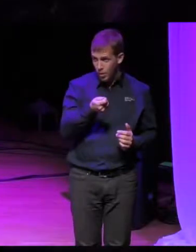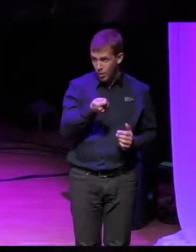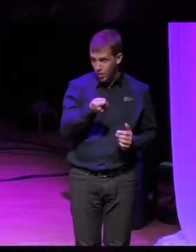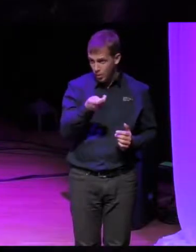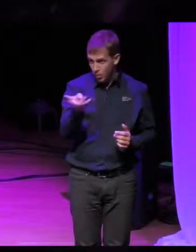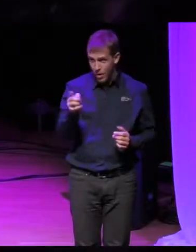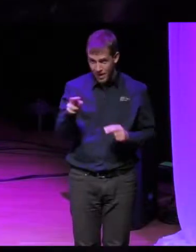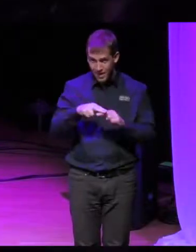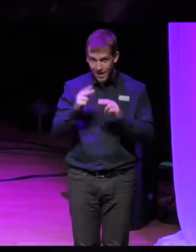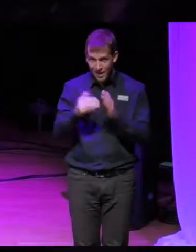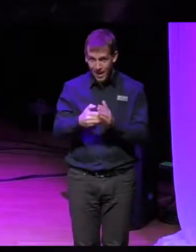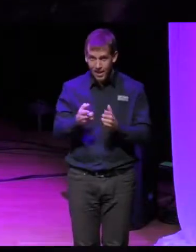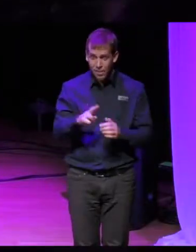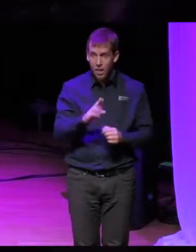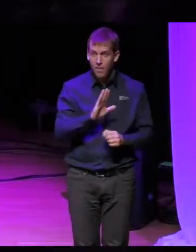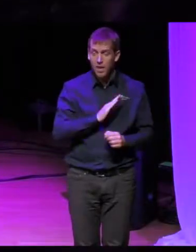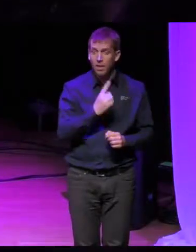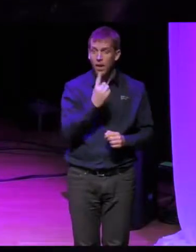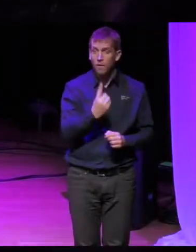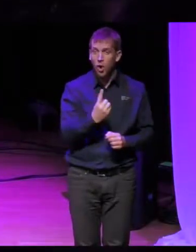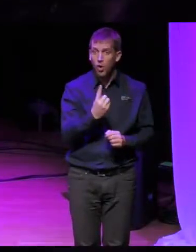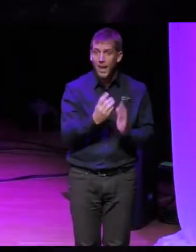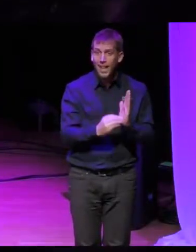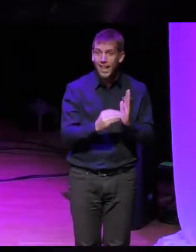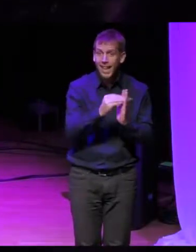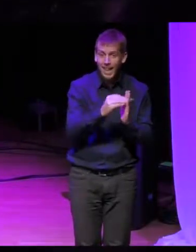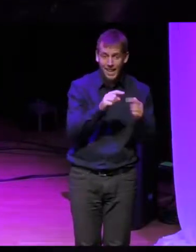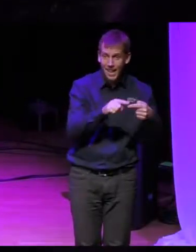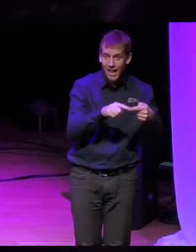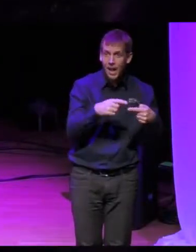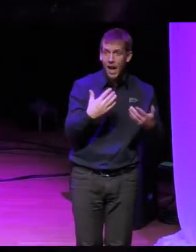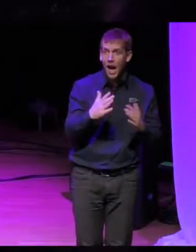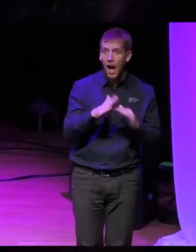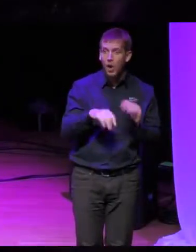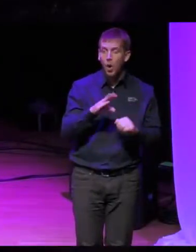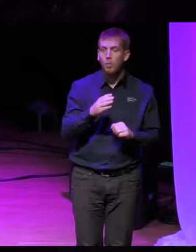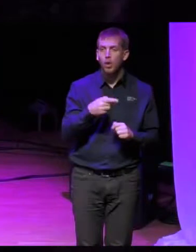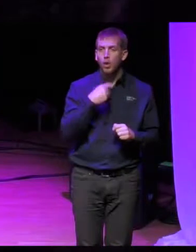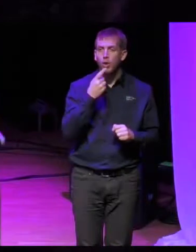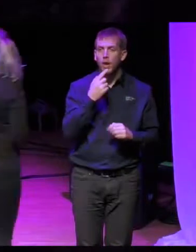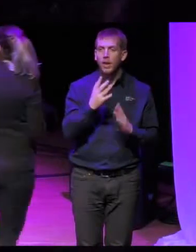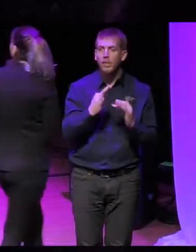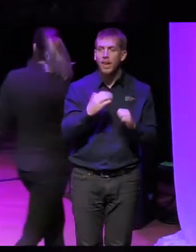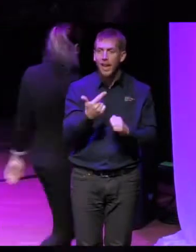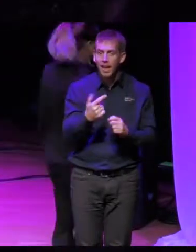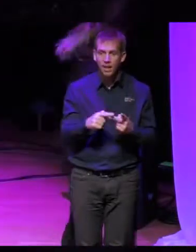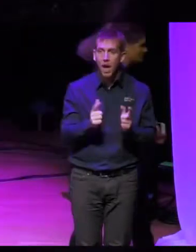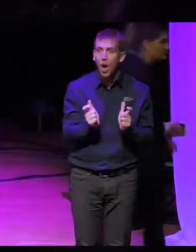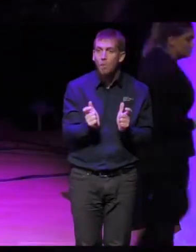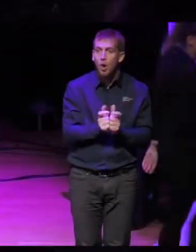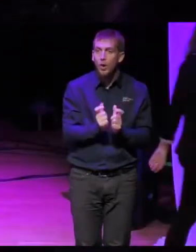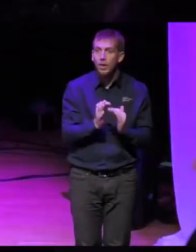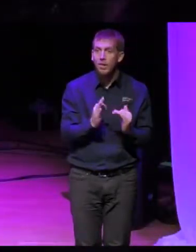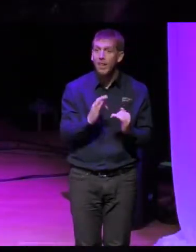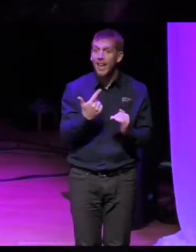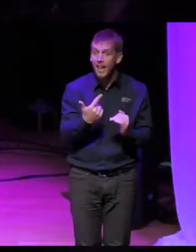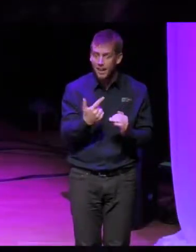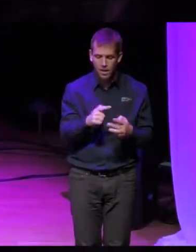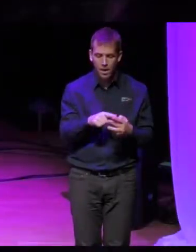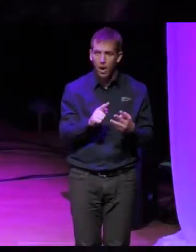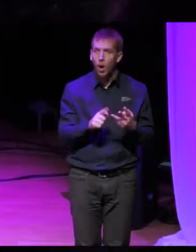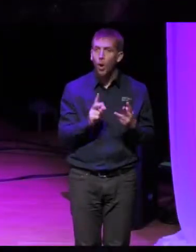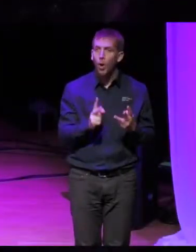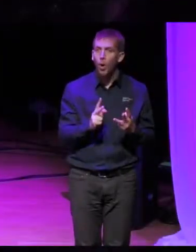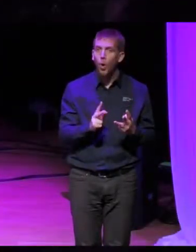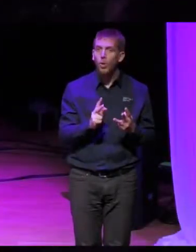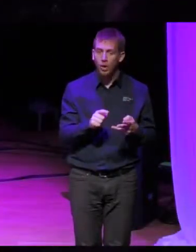US Constitution's First Amendment, which protects freedom of speech and freedom of assembly, and also prohibits the